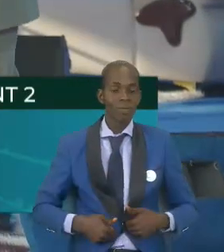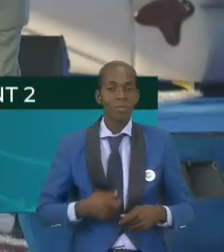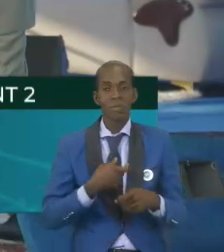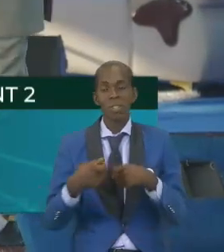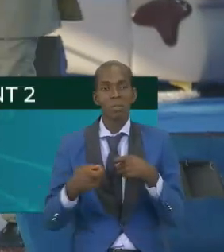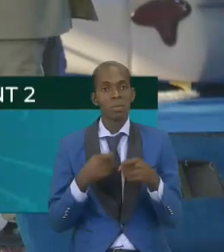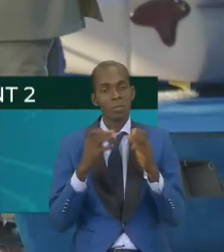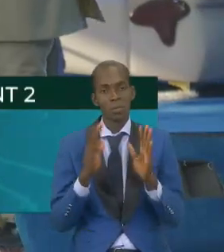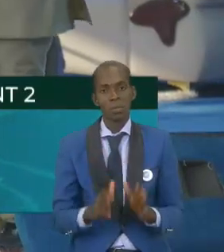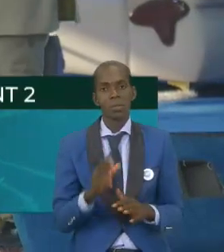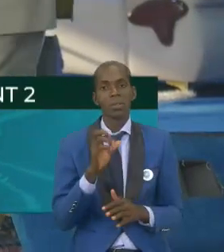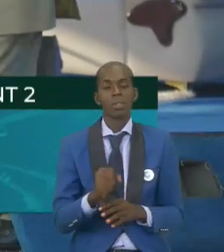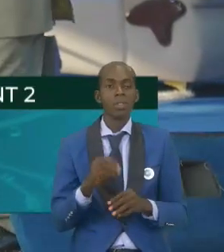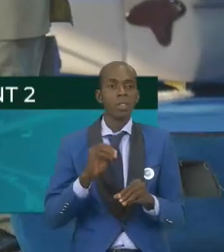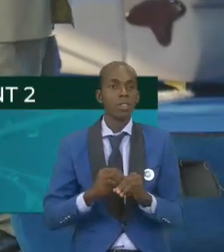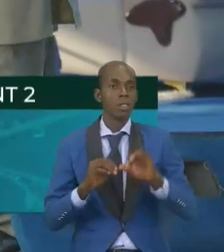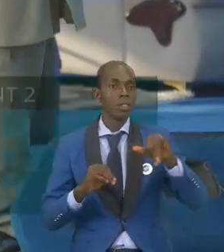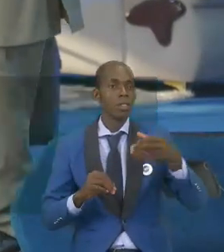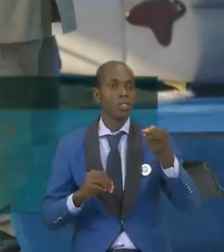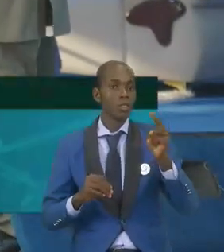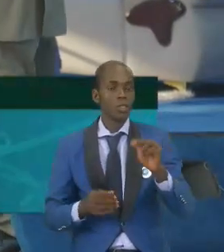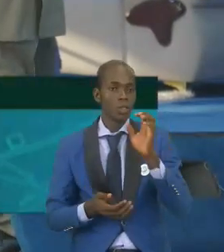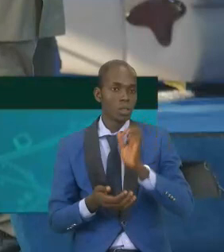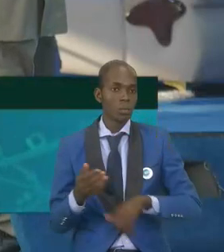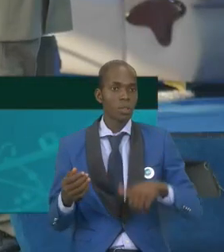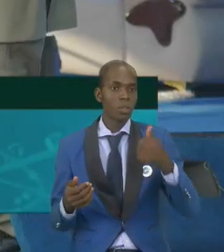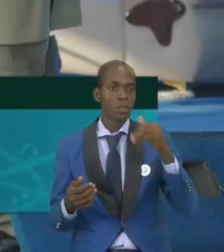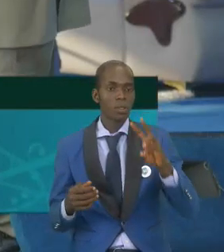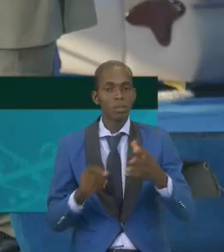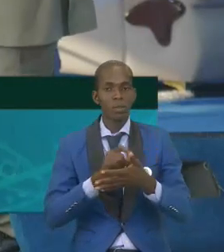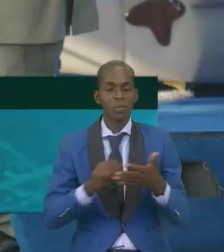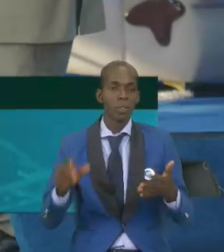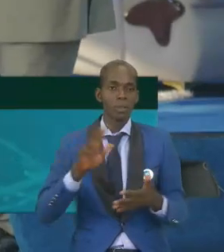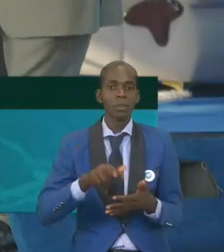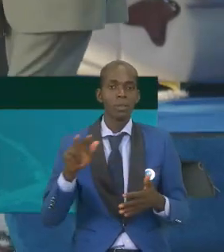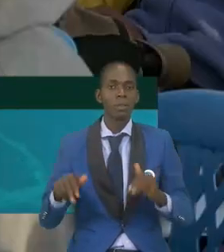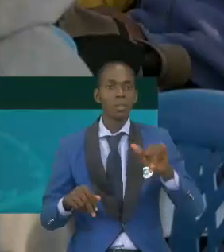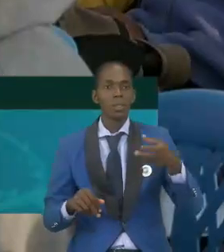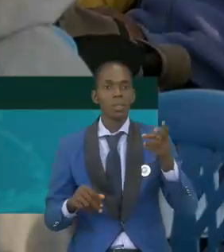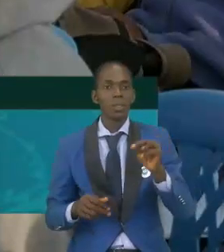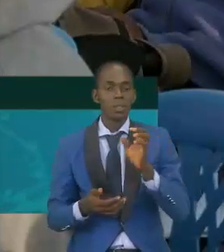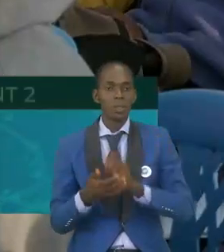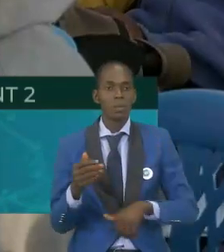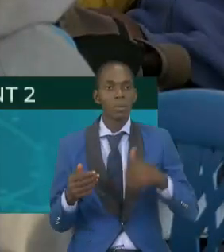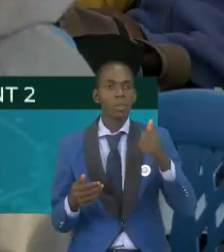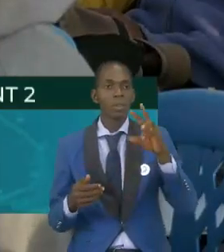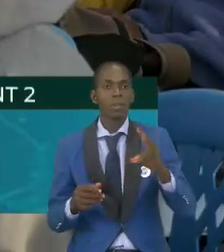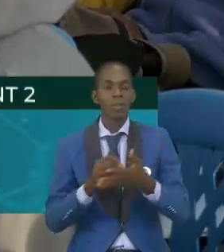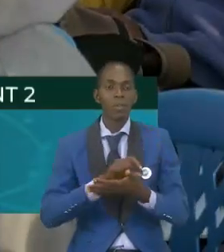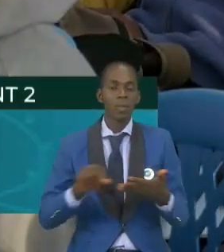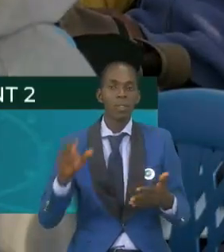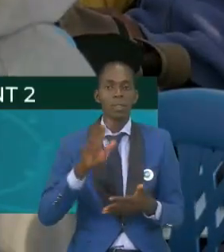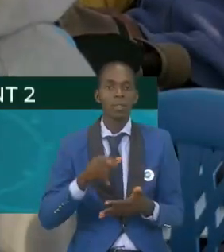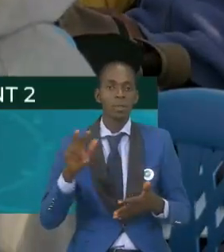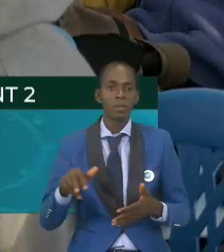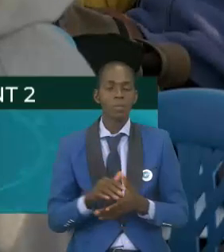tells us in John chapter 16, verse 33. John 16, verse